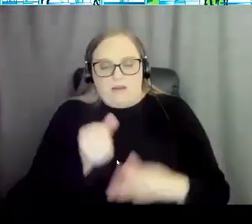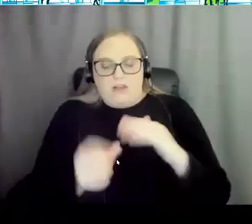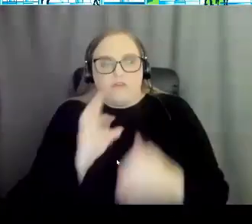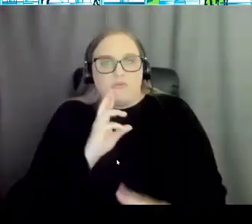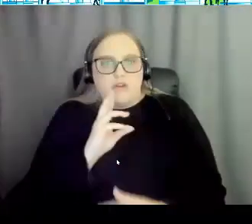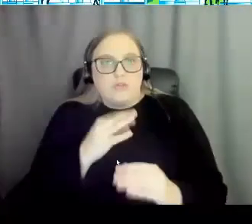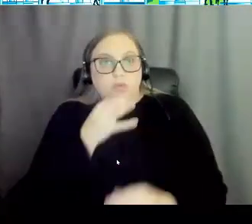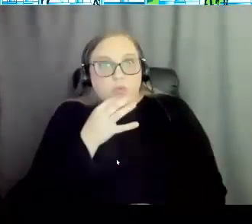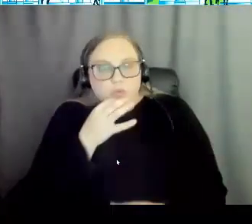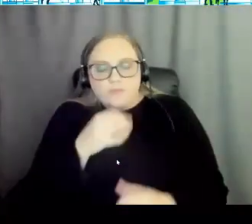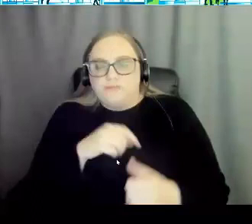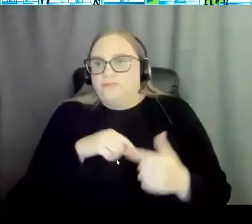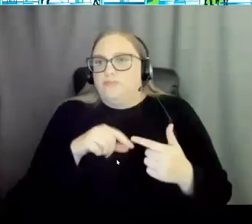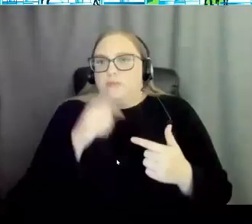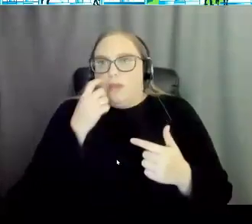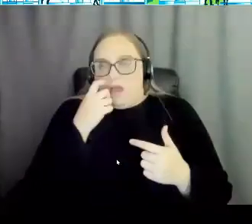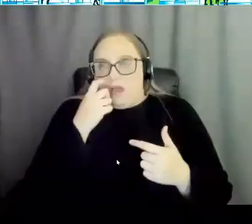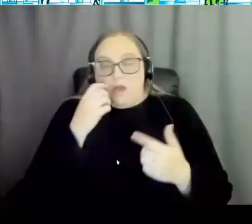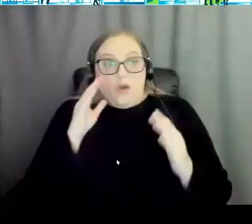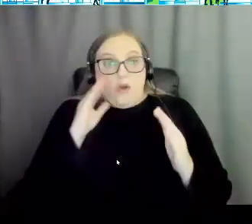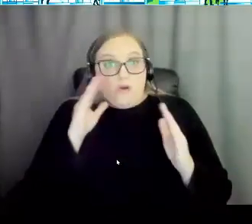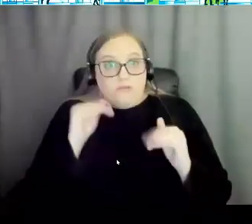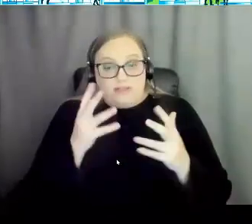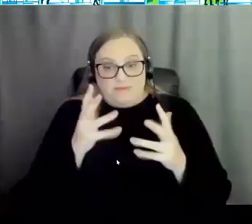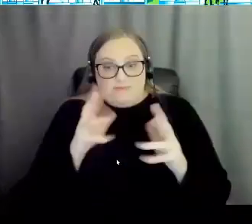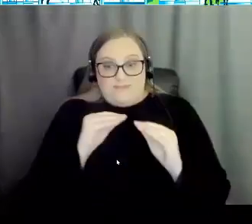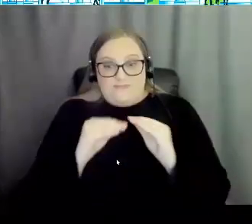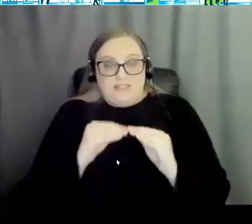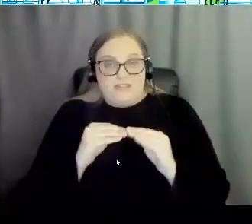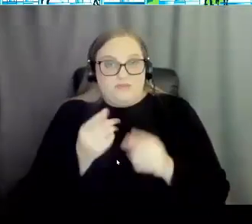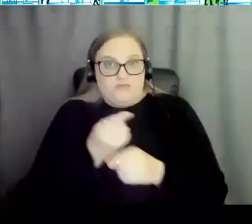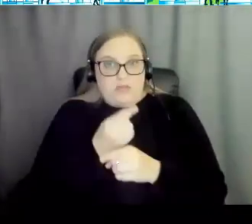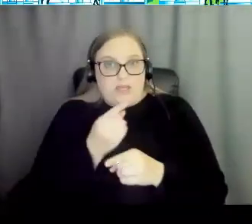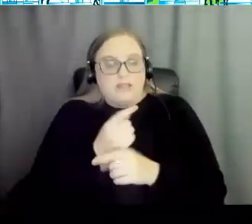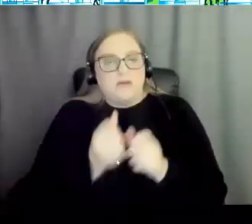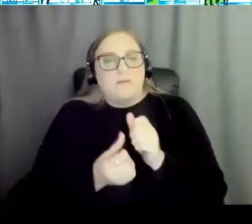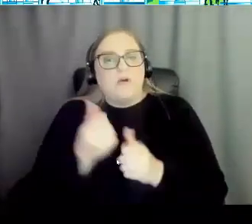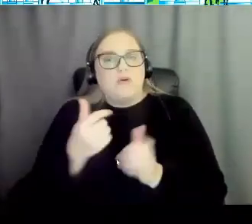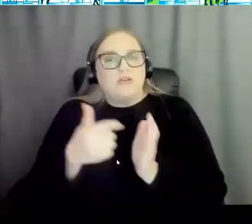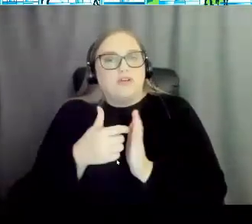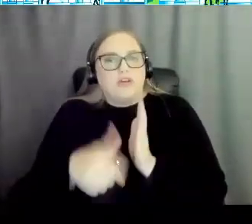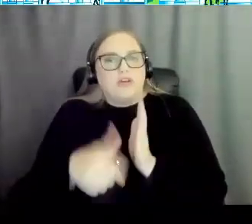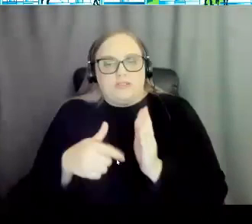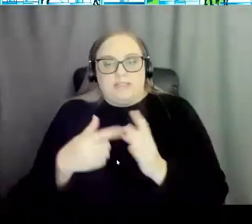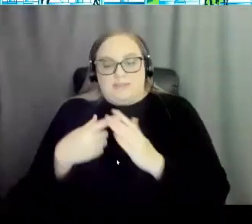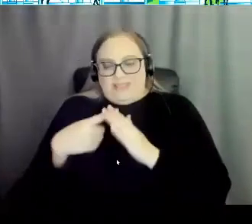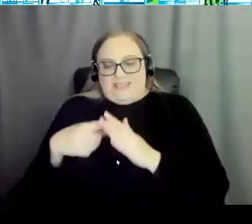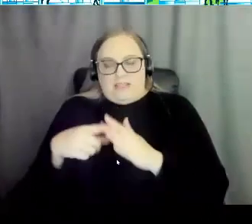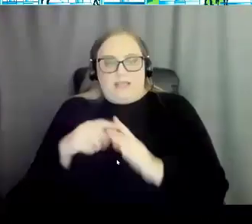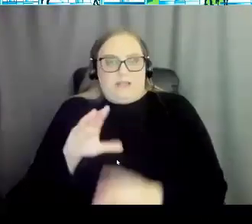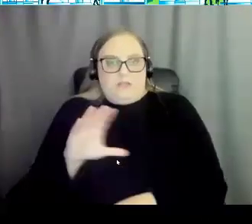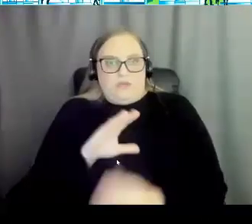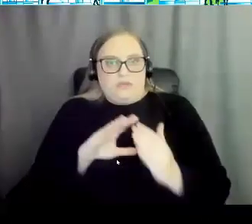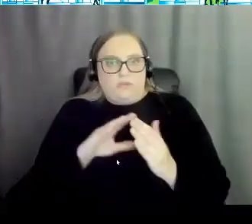But hopefully, if it is done right, most of the cost is upfront, and those communities who